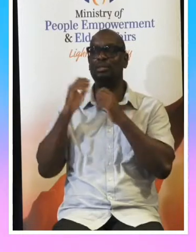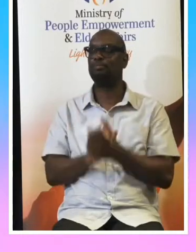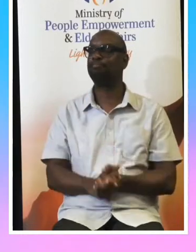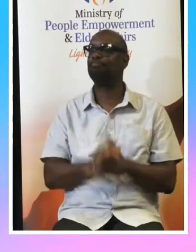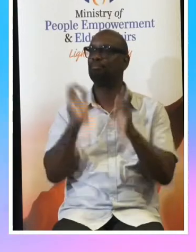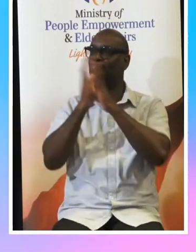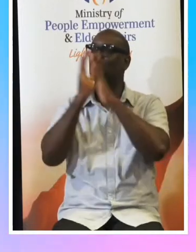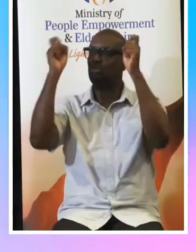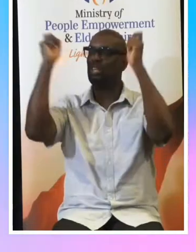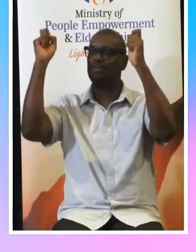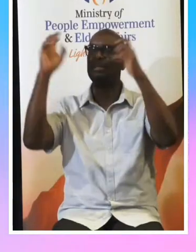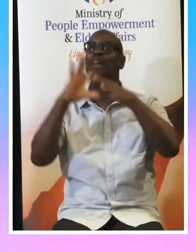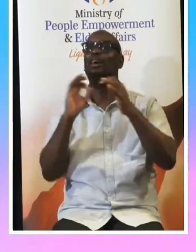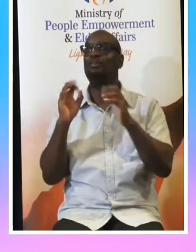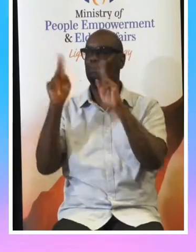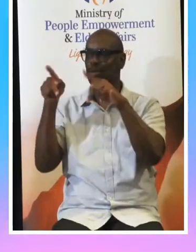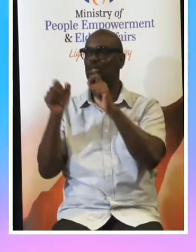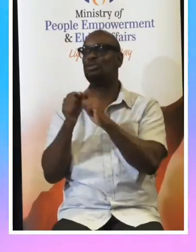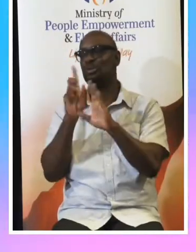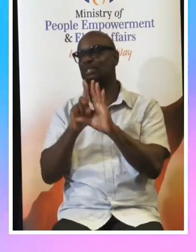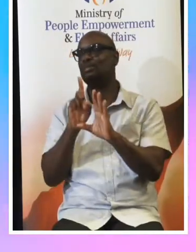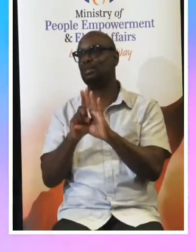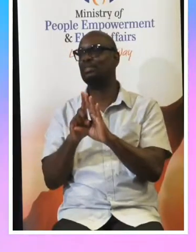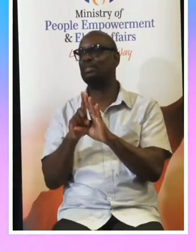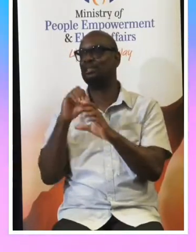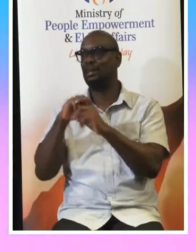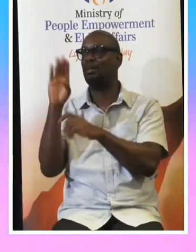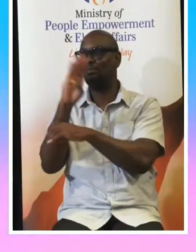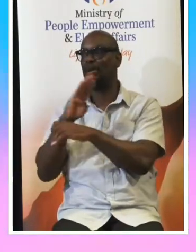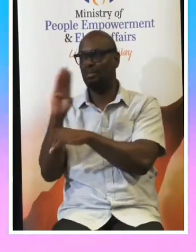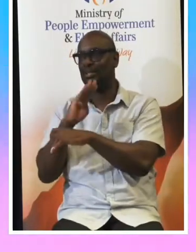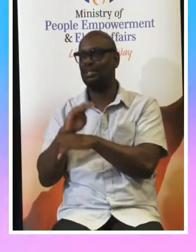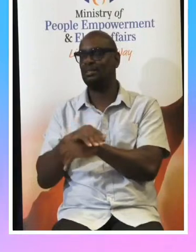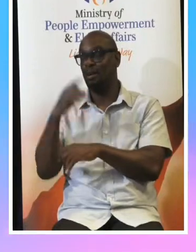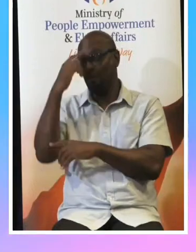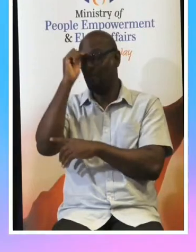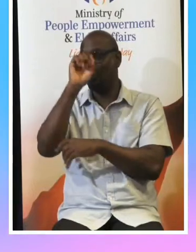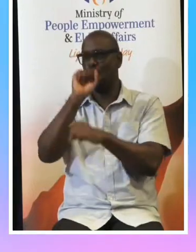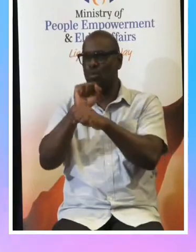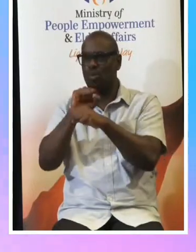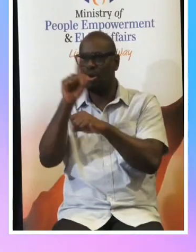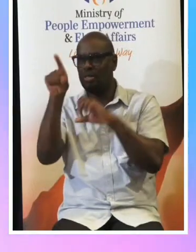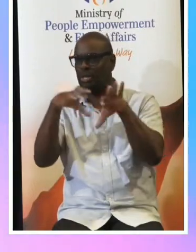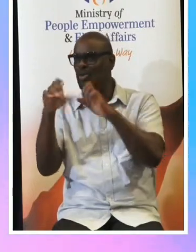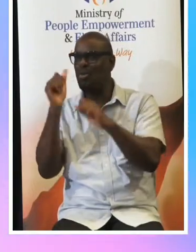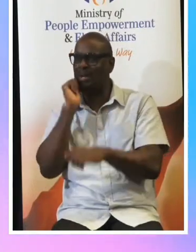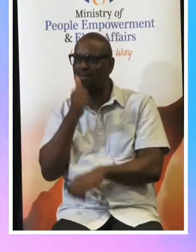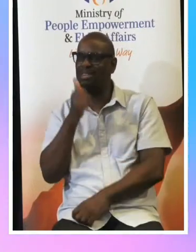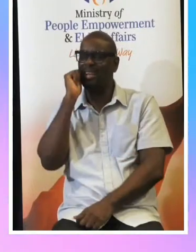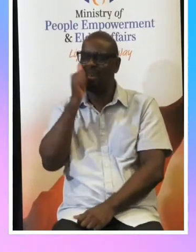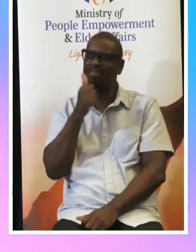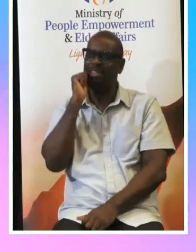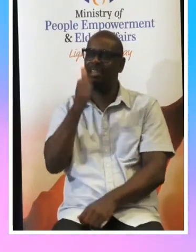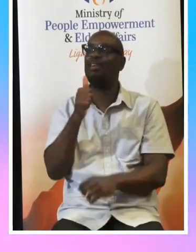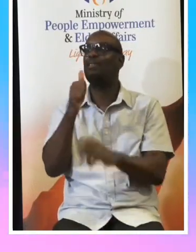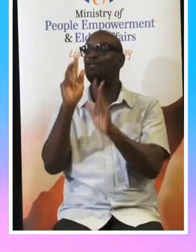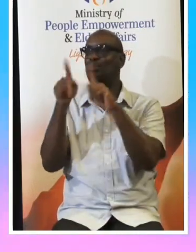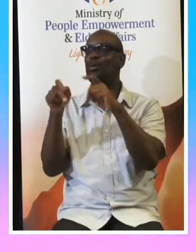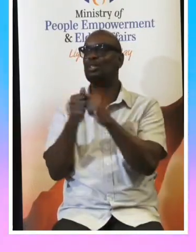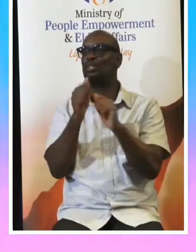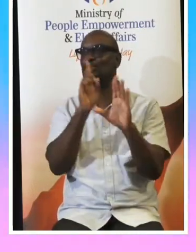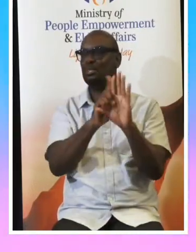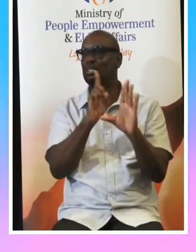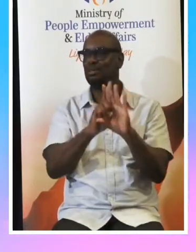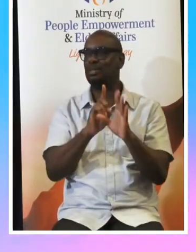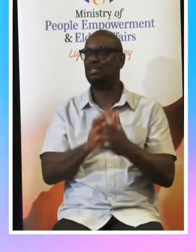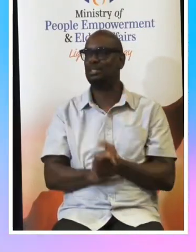to my development in this space, but for the work they do every day for persons with disabilities. Join me